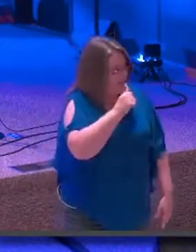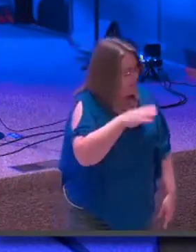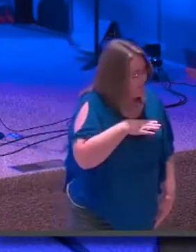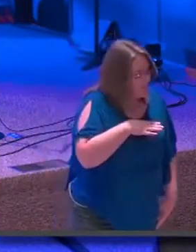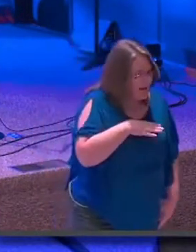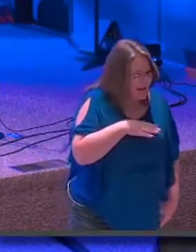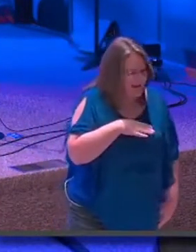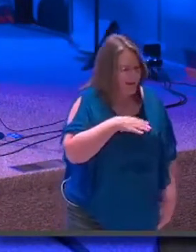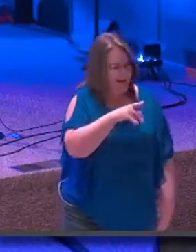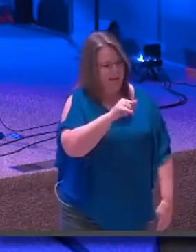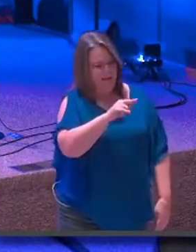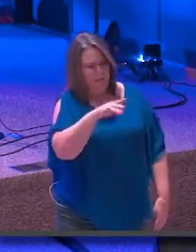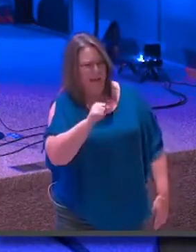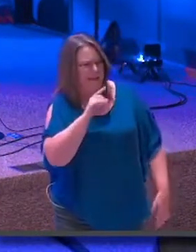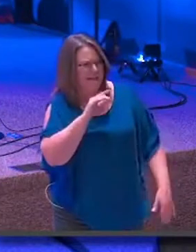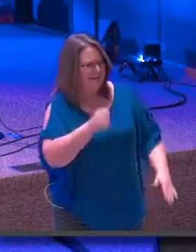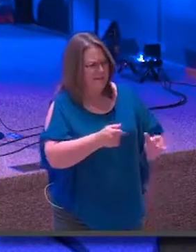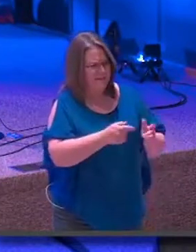twist. Wait, can I say that?